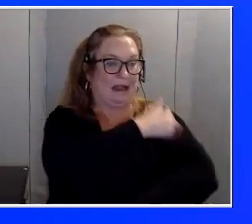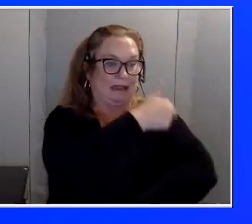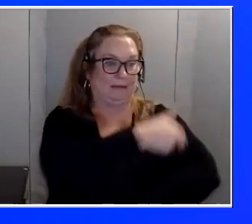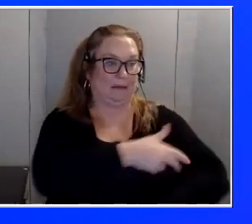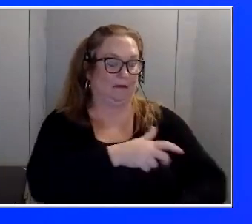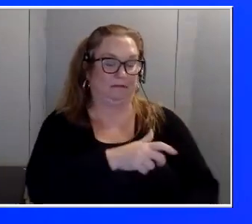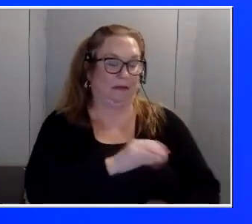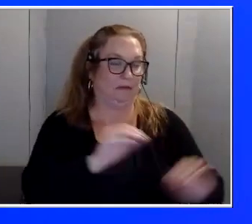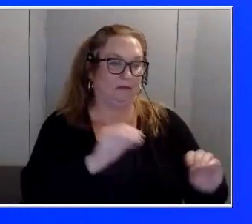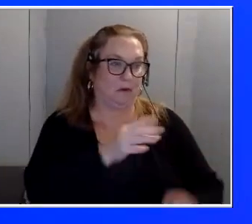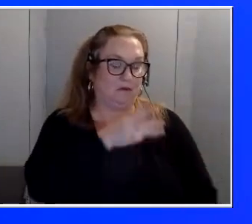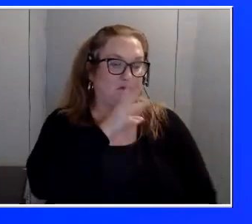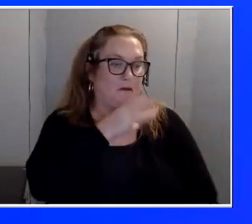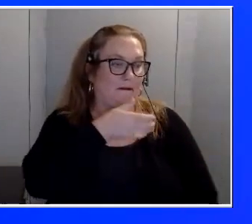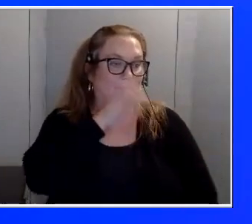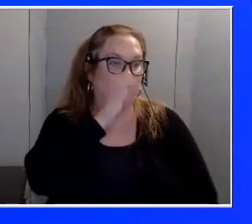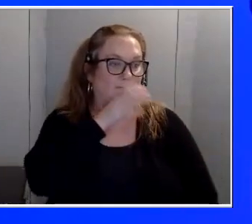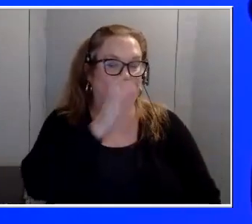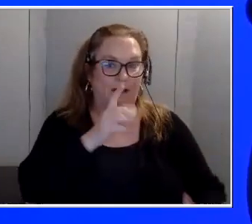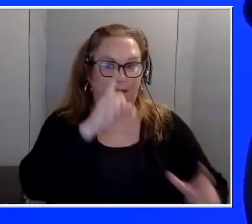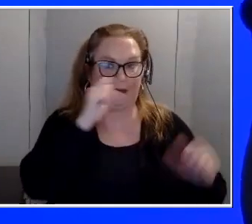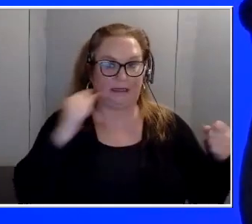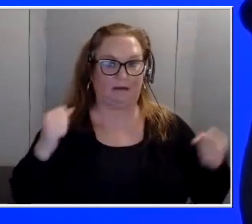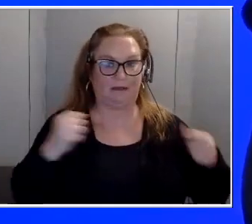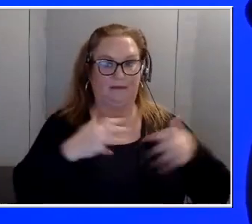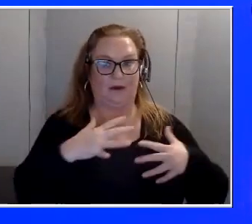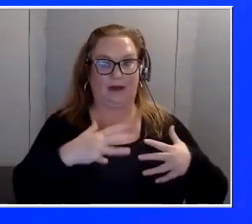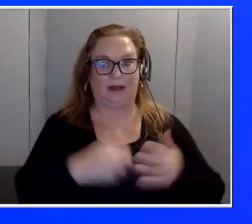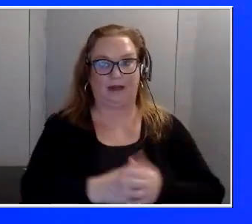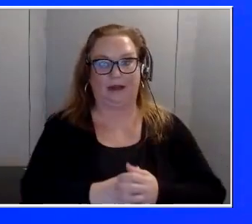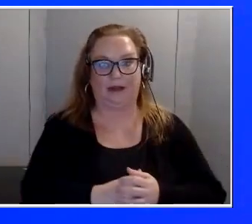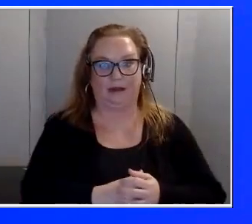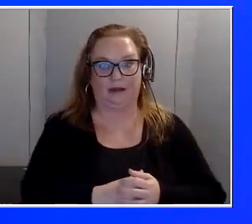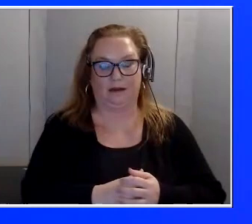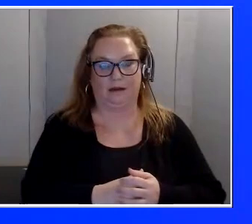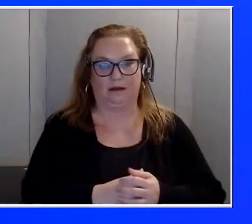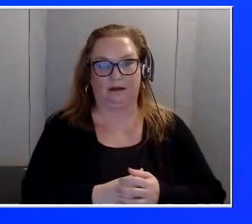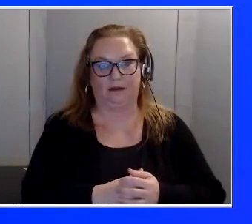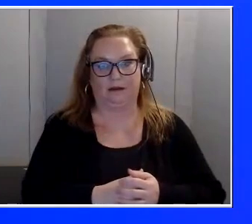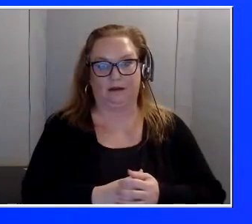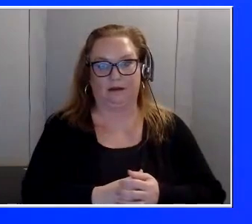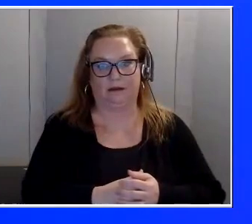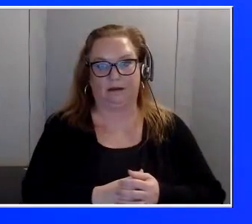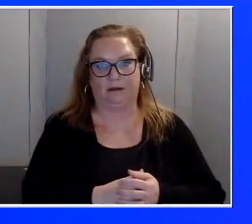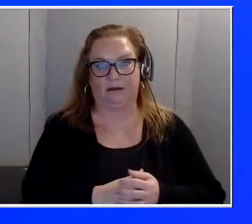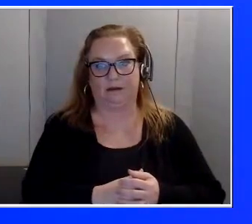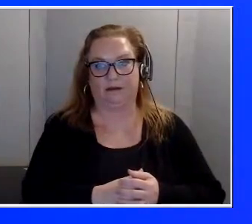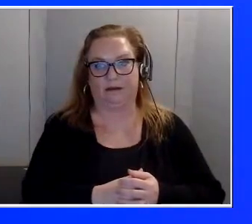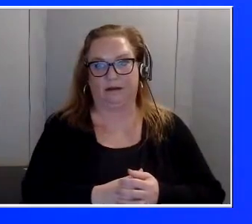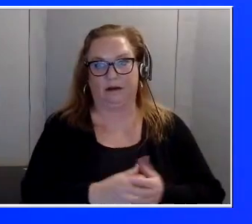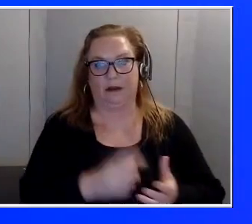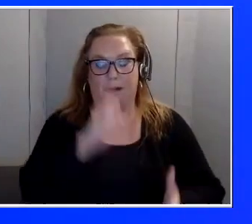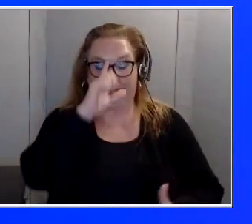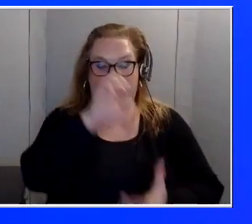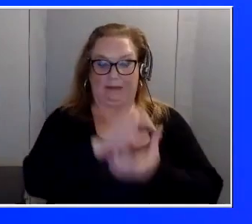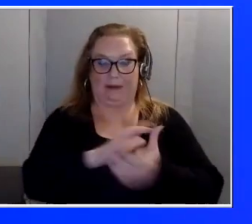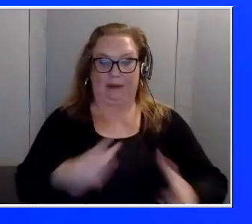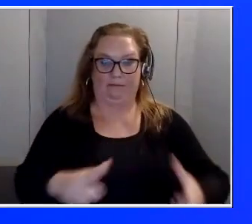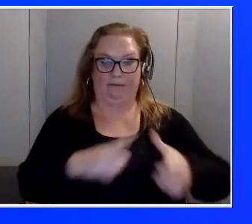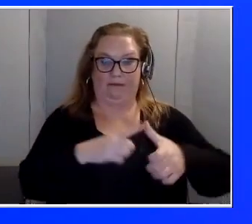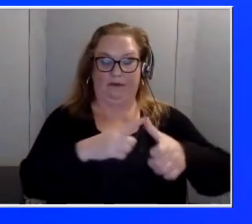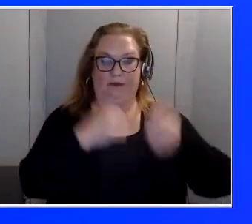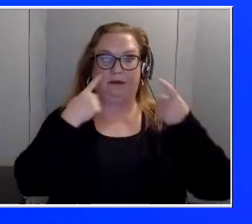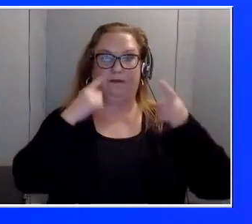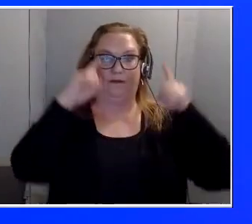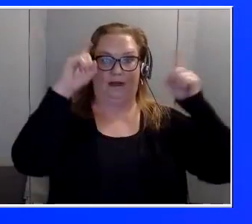drink because I was afraid. So, yeah, believe me, when I